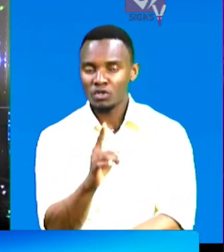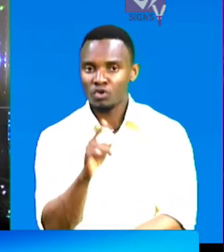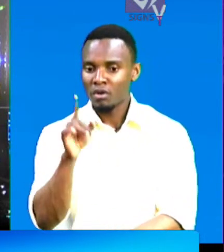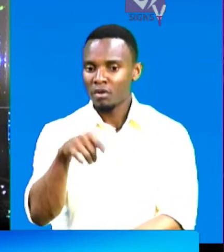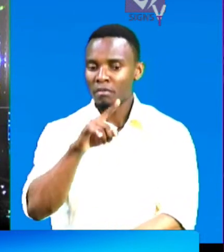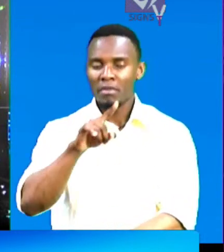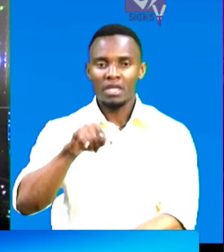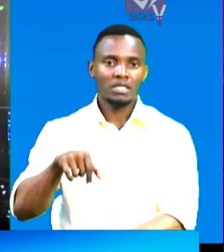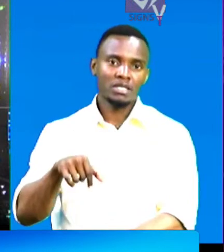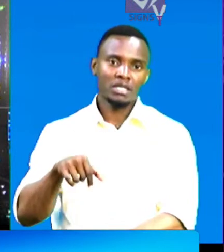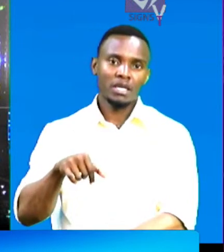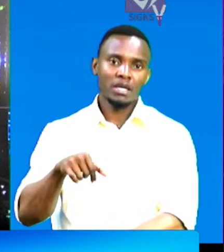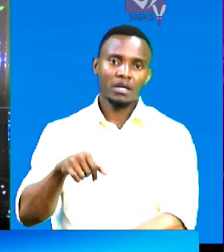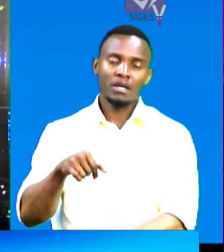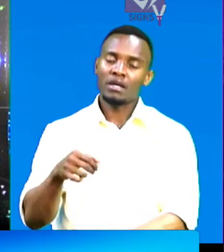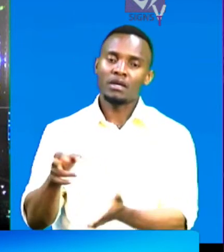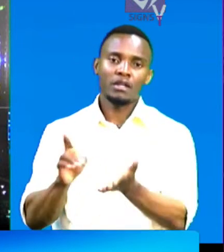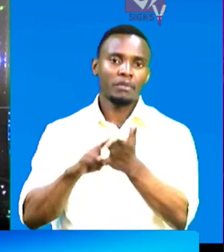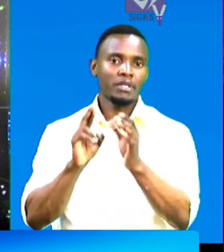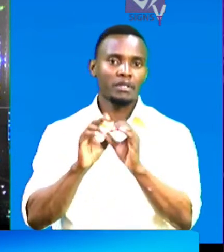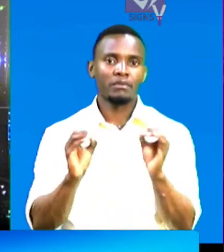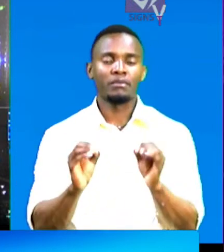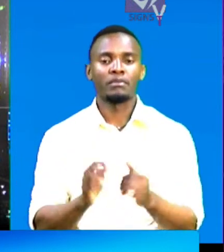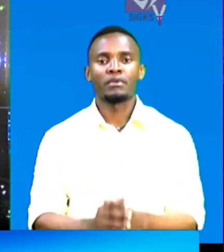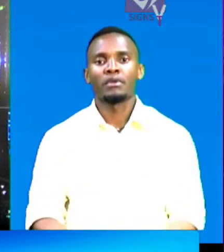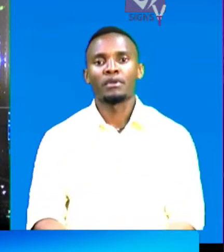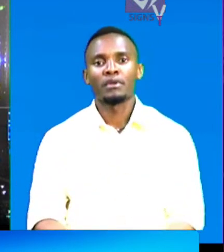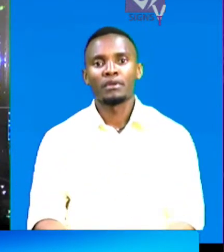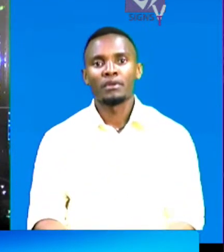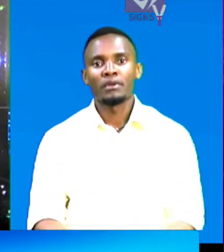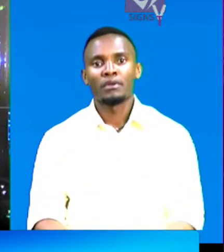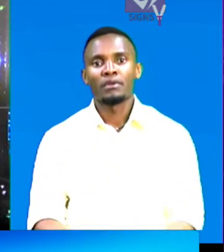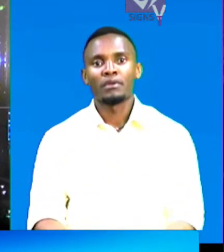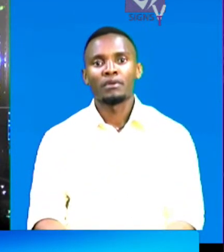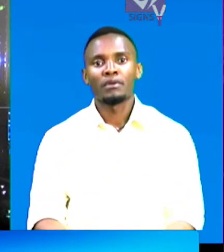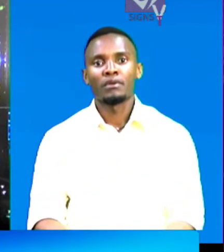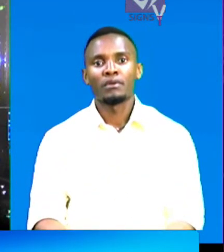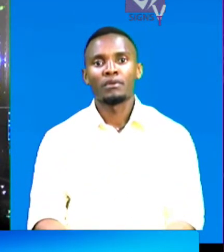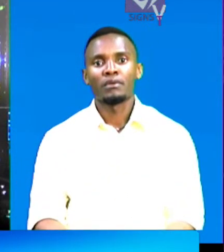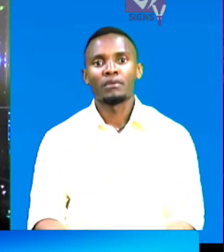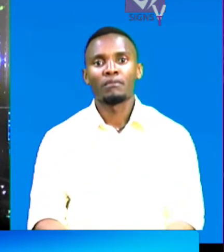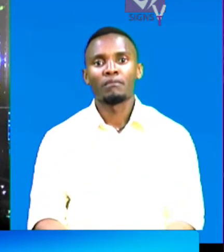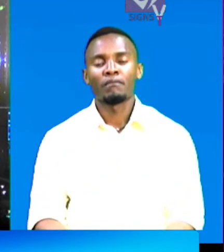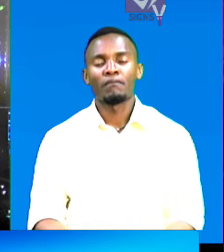mistake is not repeated. So as a final say, what do we